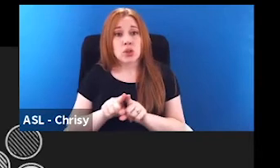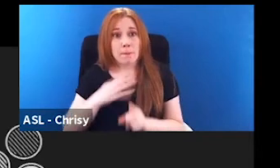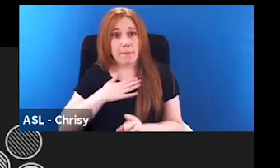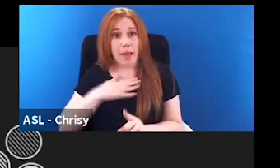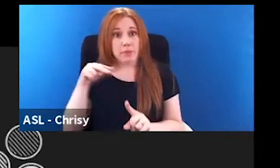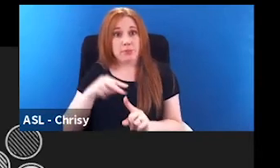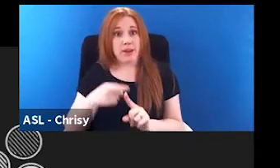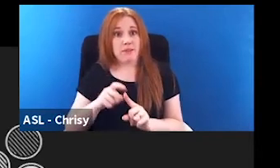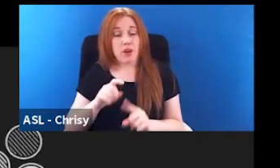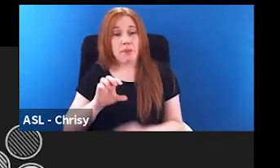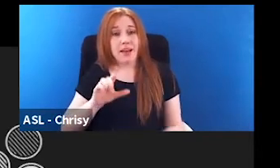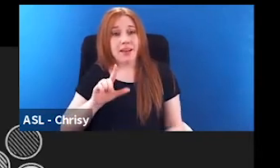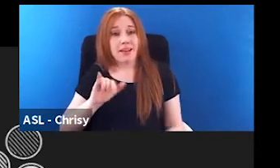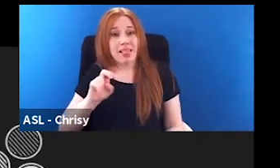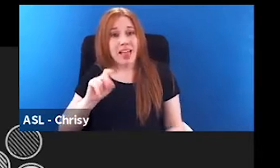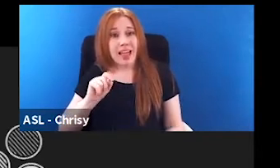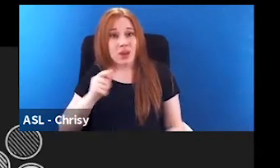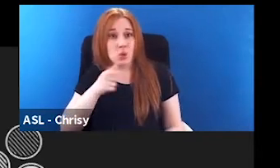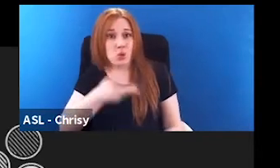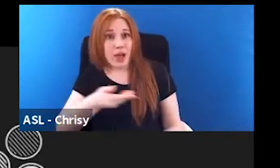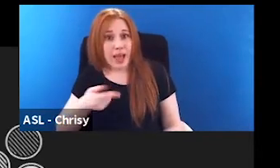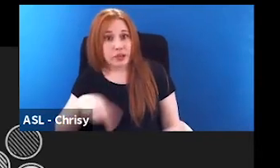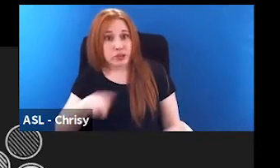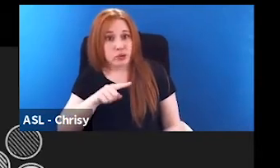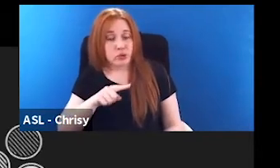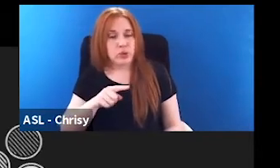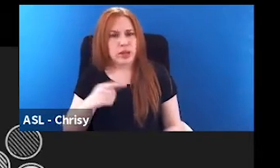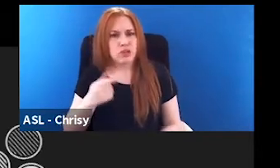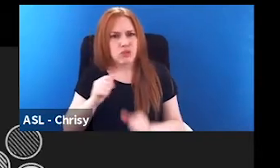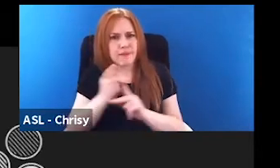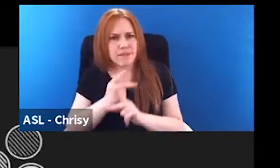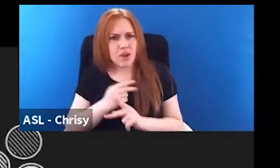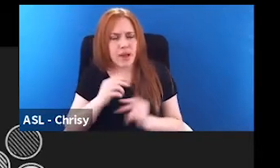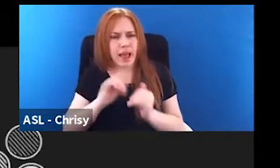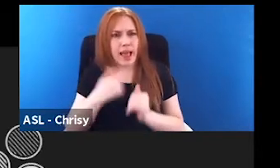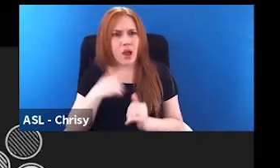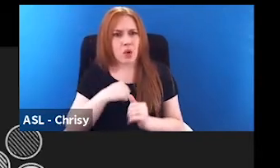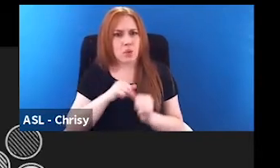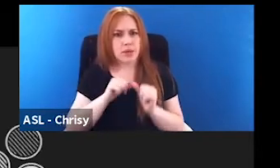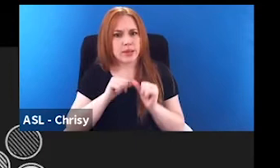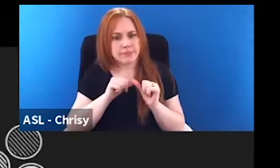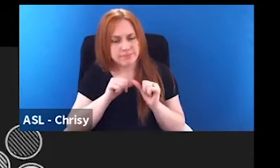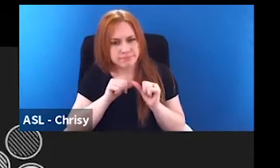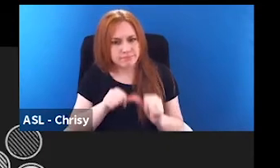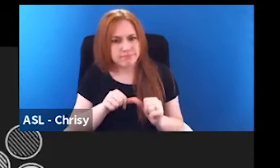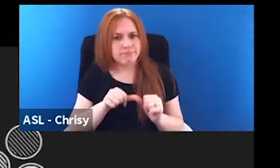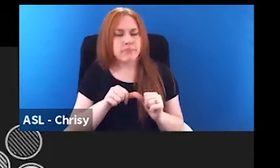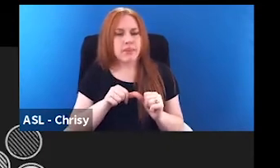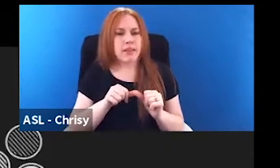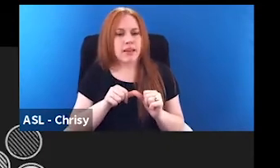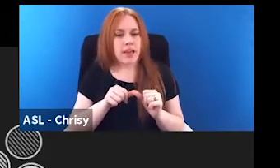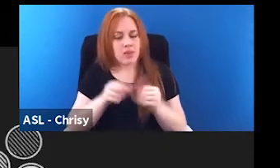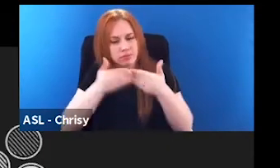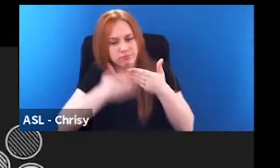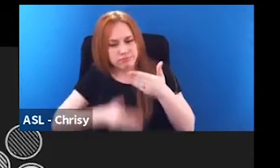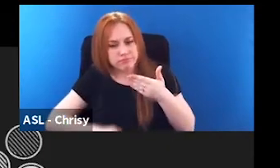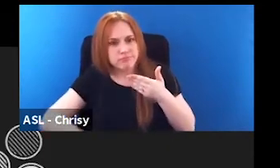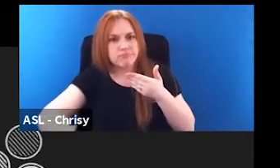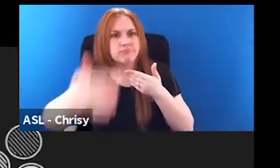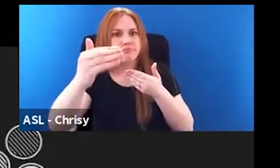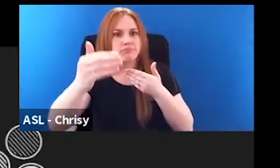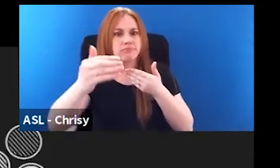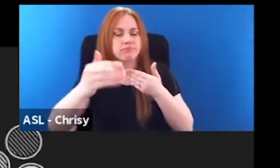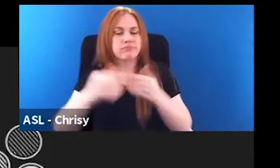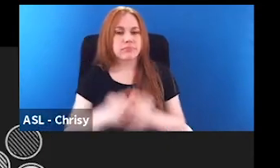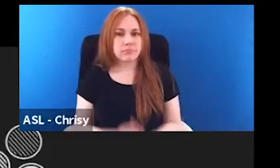from a client side, and really trying to figure out how we not only sustain the industry, but fuel the pipeline that will carry that industry